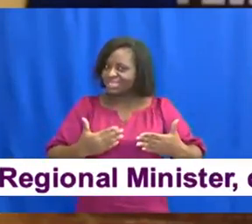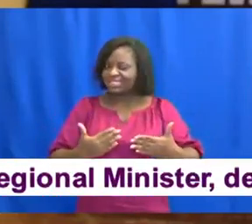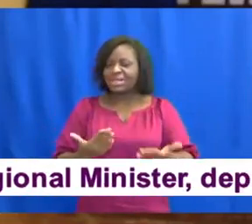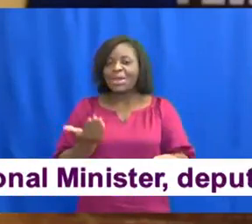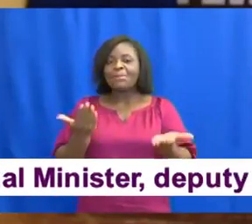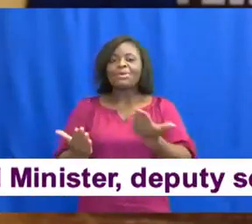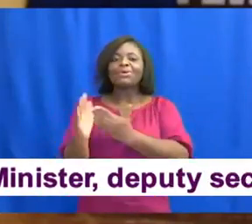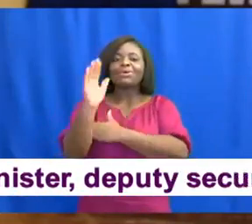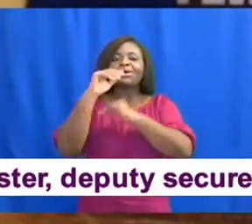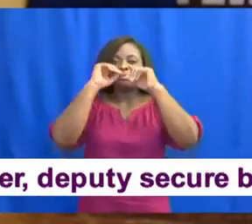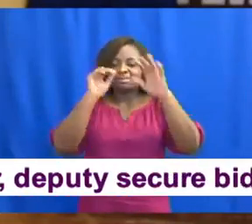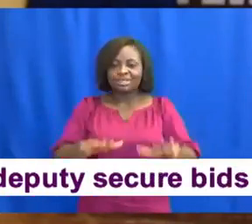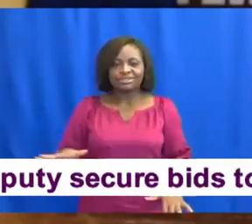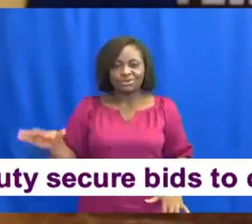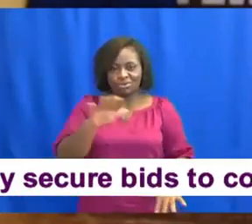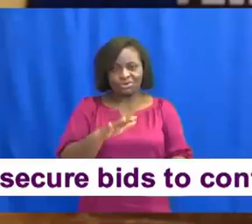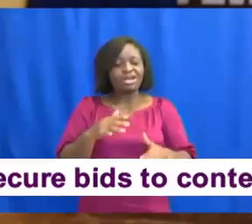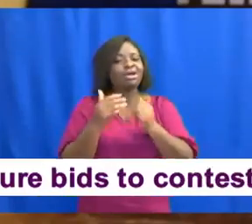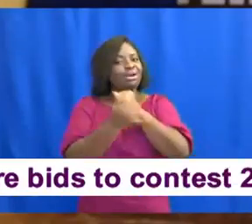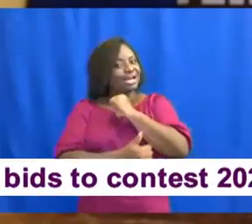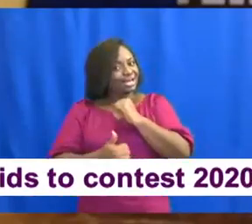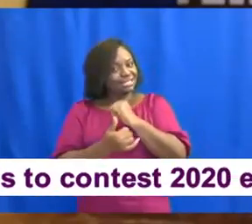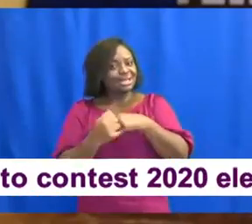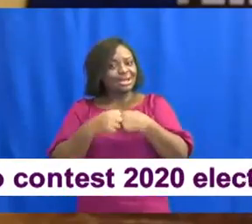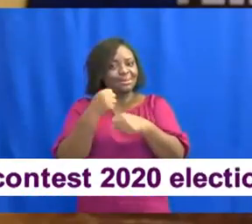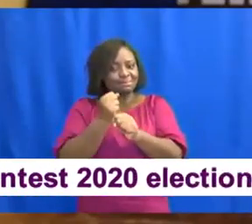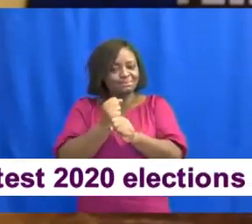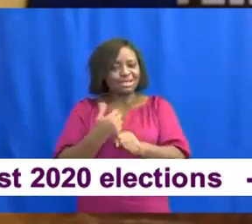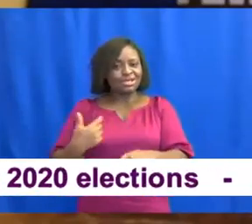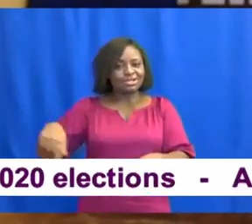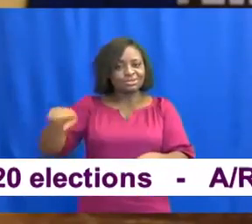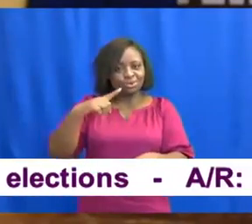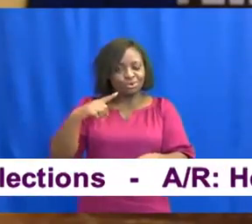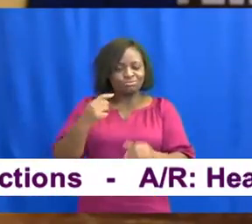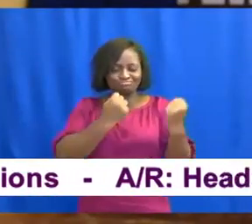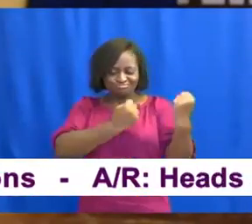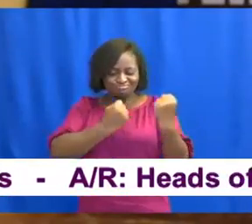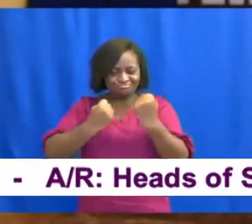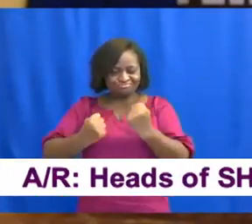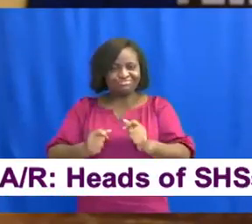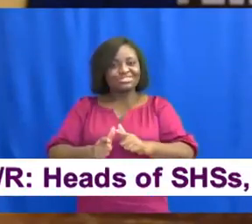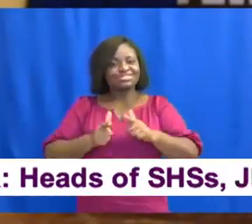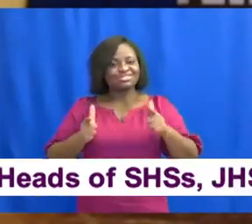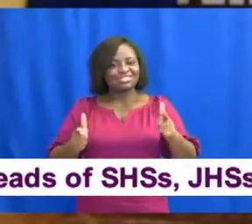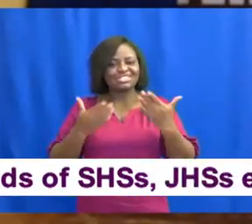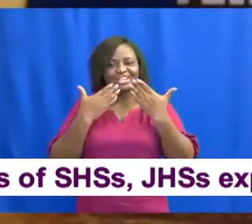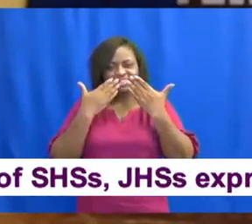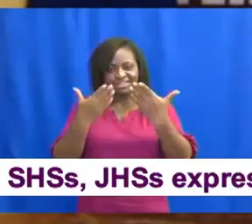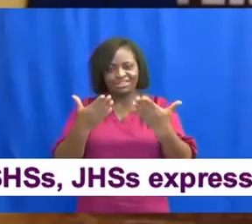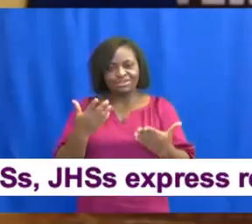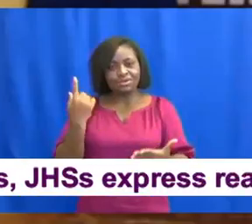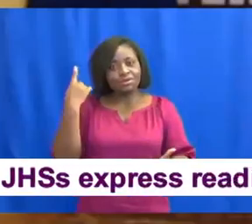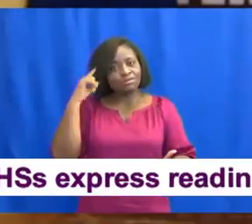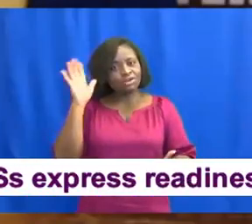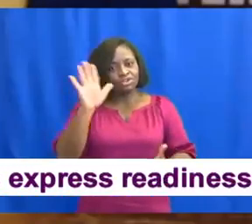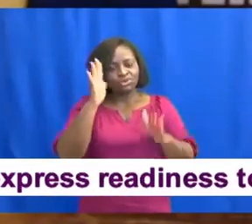bless us all and our homeland Ghana and make her great and strong. I thank you for your